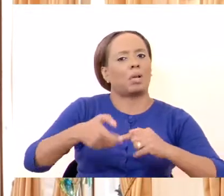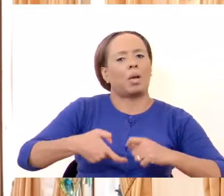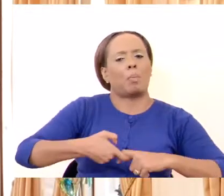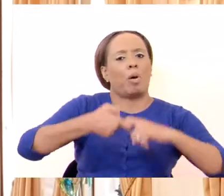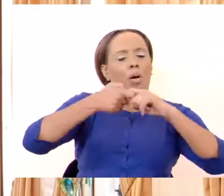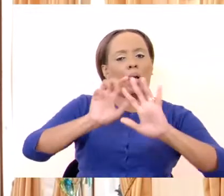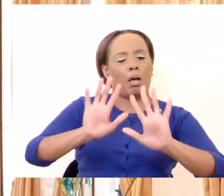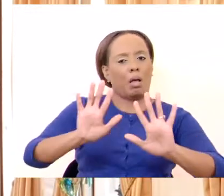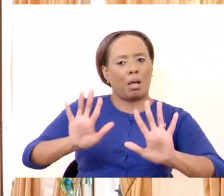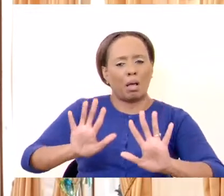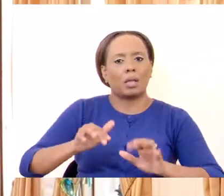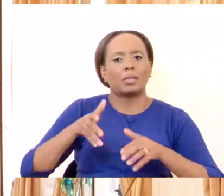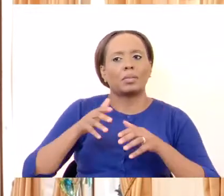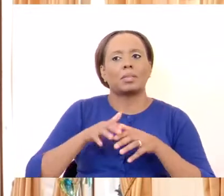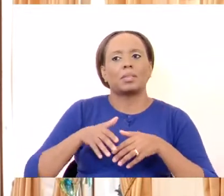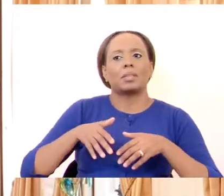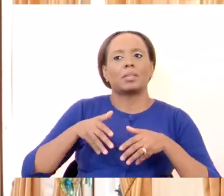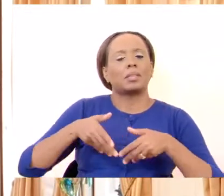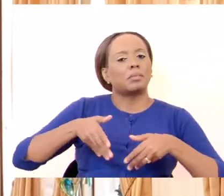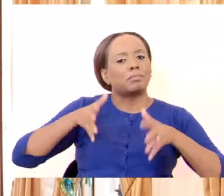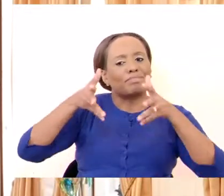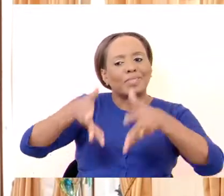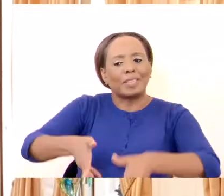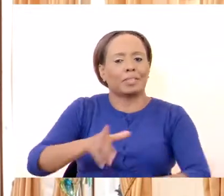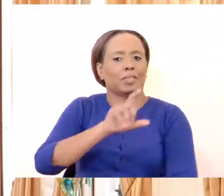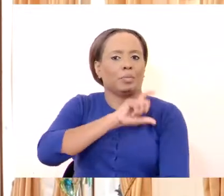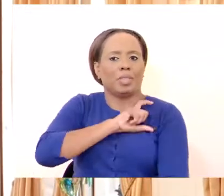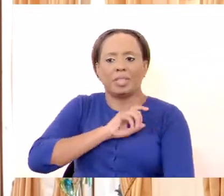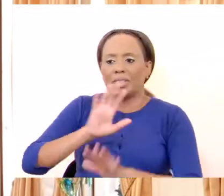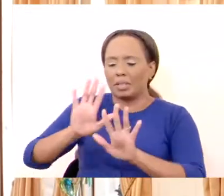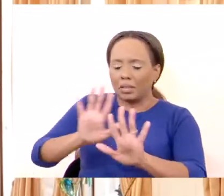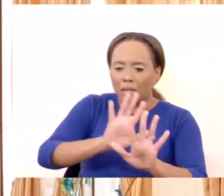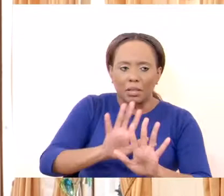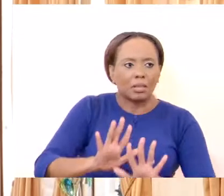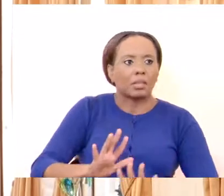in the hands of the police and let them do any fingering or cuffing,